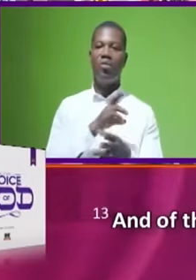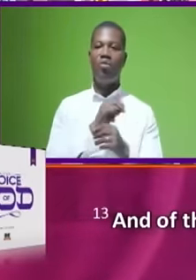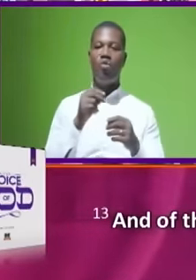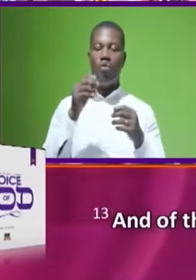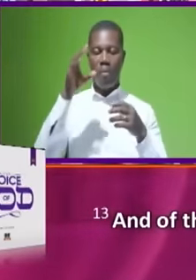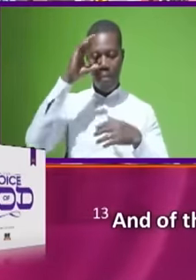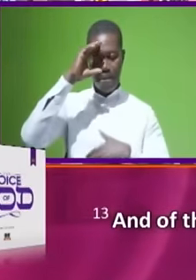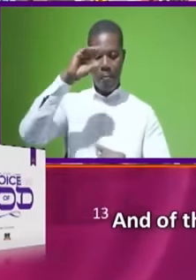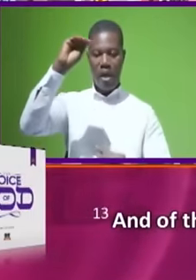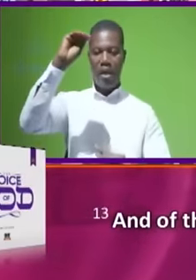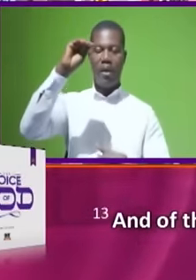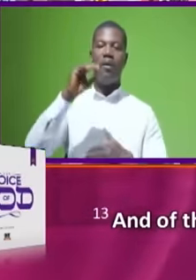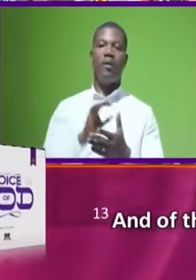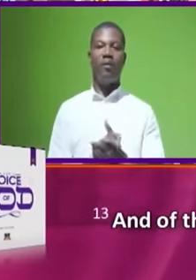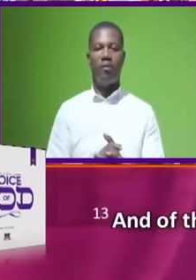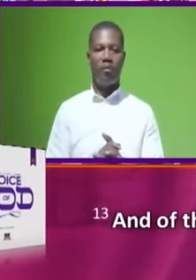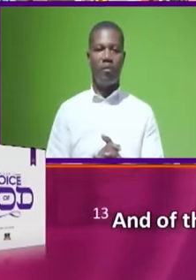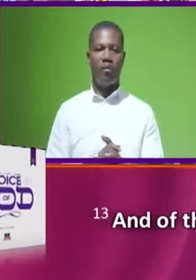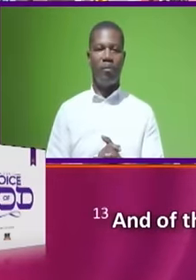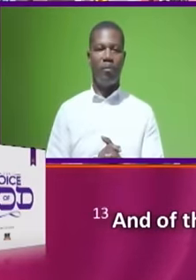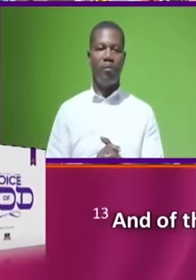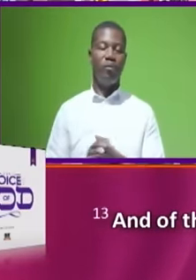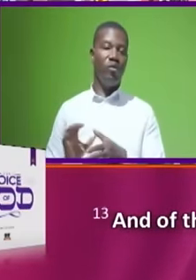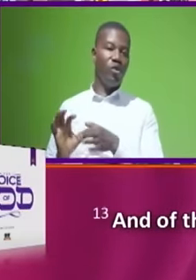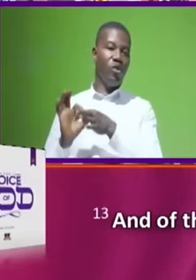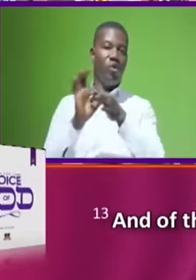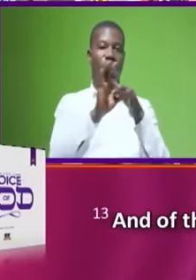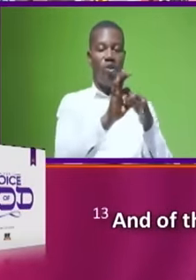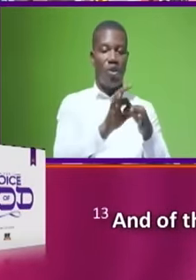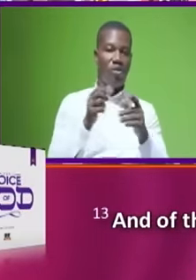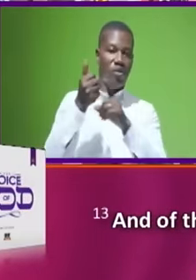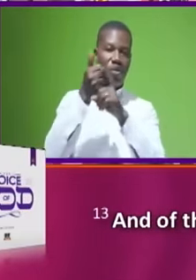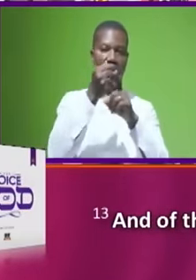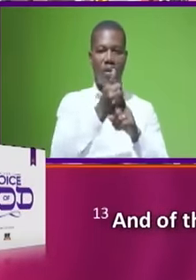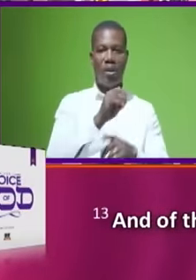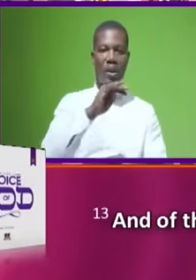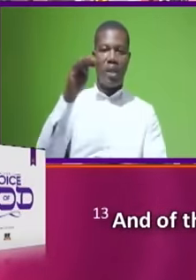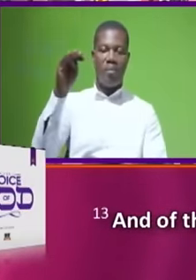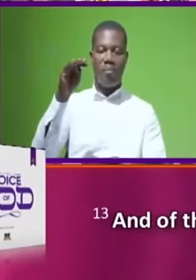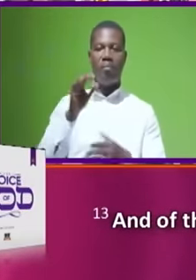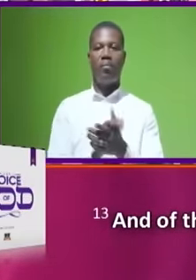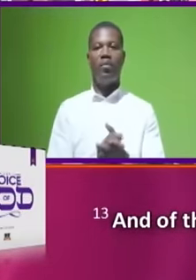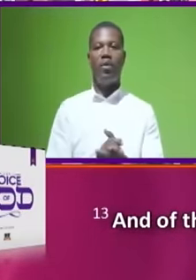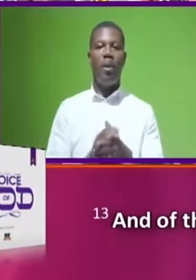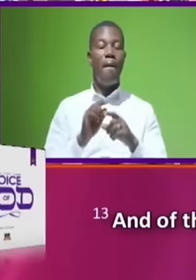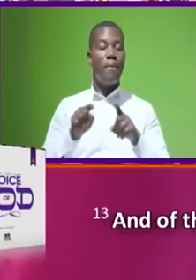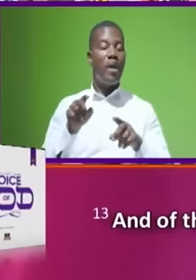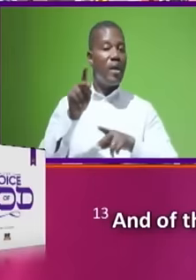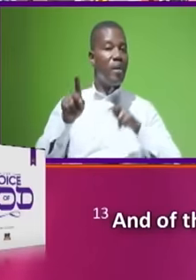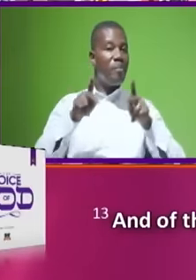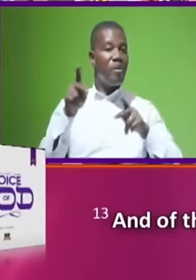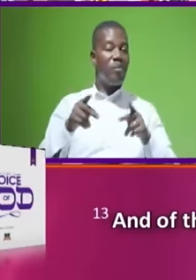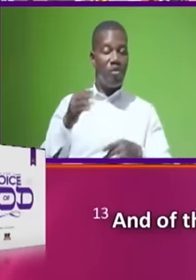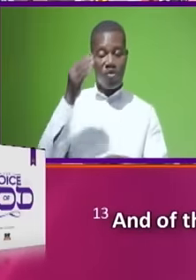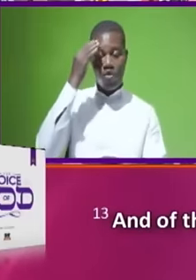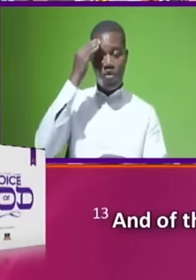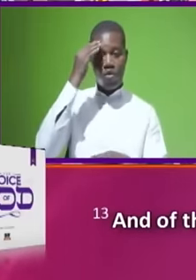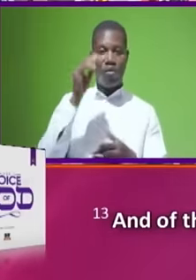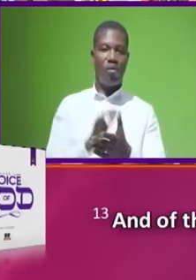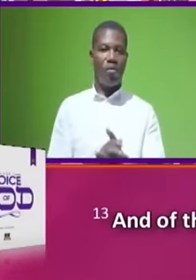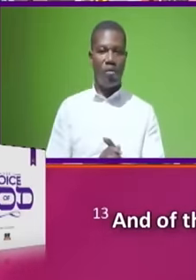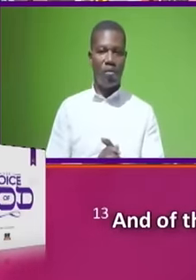man. No man. Join himself to them. Join himself to them. But the people magnified them.